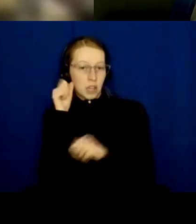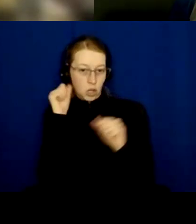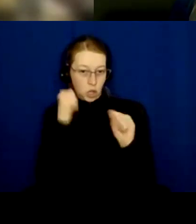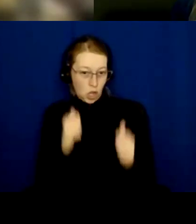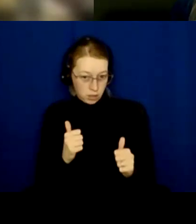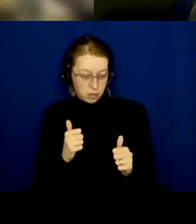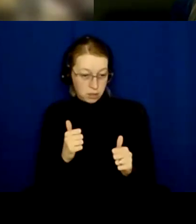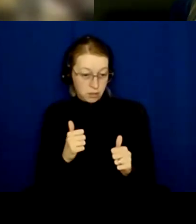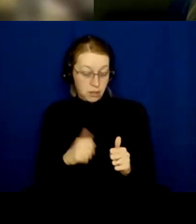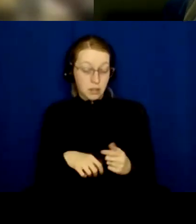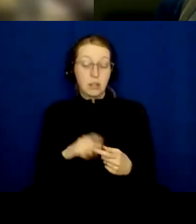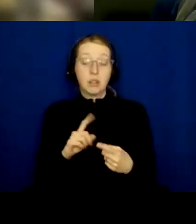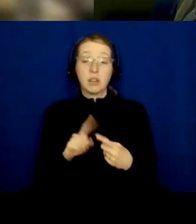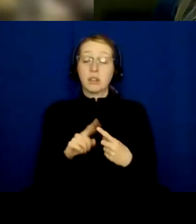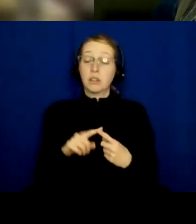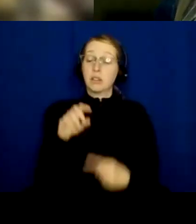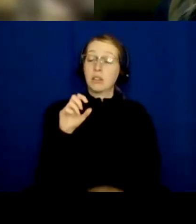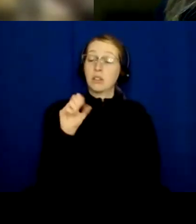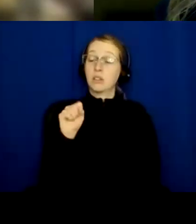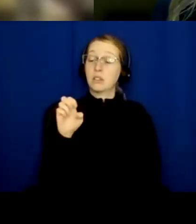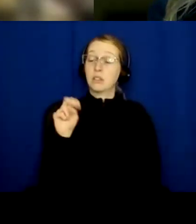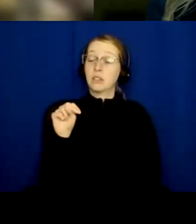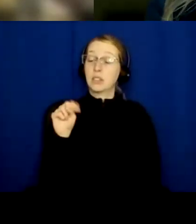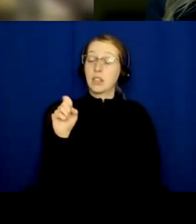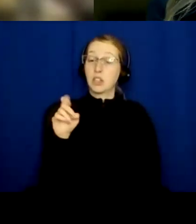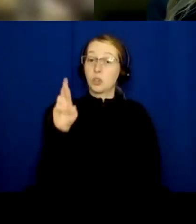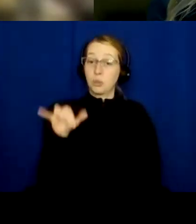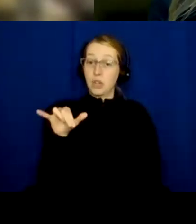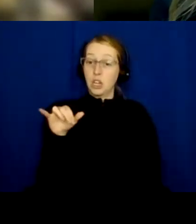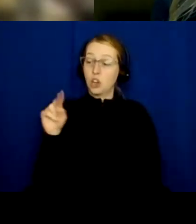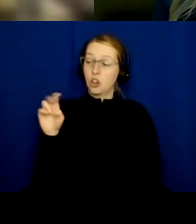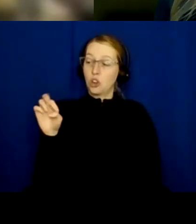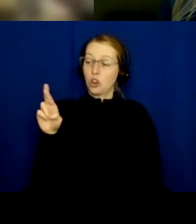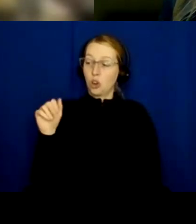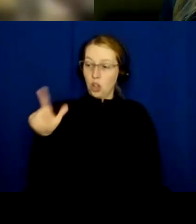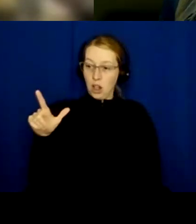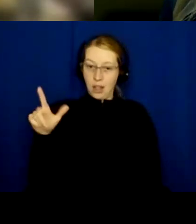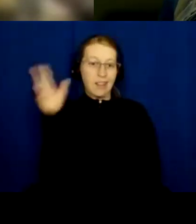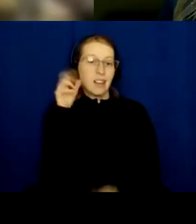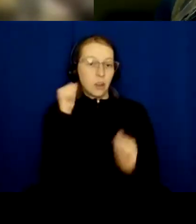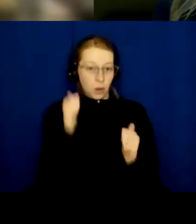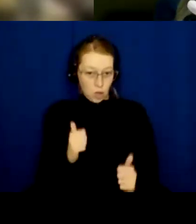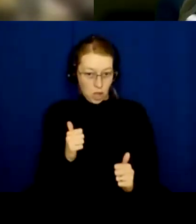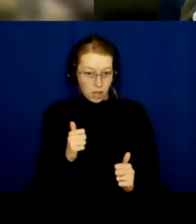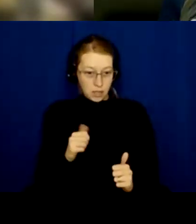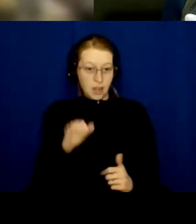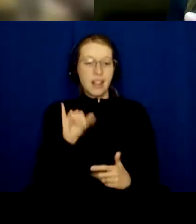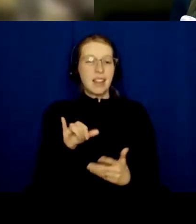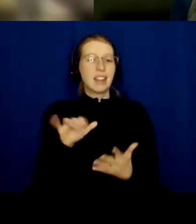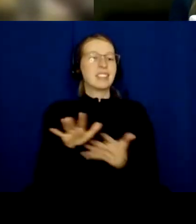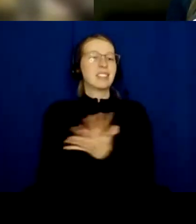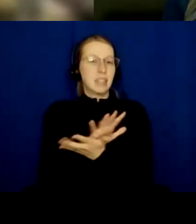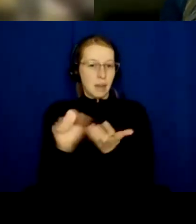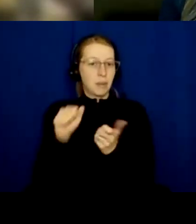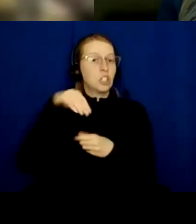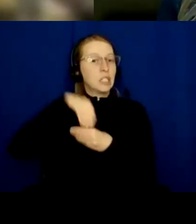And so sensory neural hearing loss is a damage to the inner ear cells. So when I was talking about that electrical signal that gets sent up